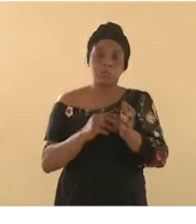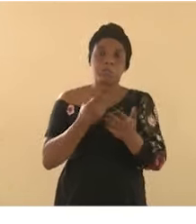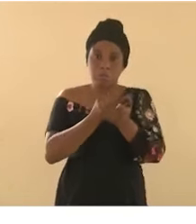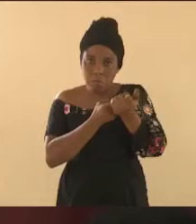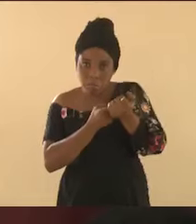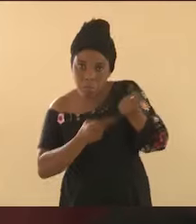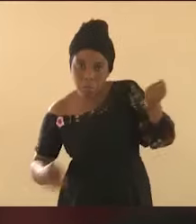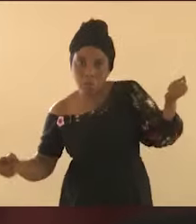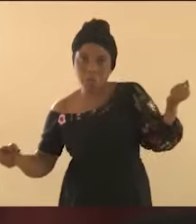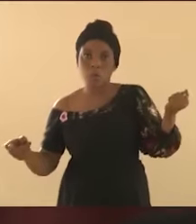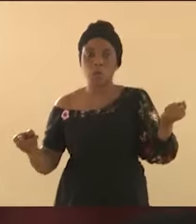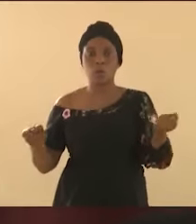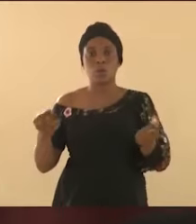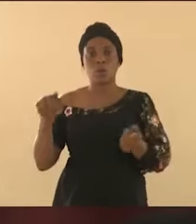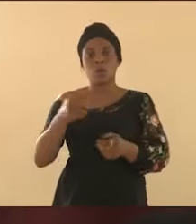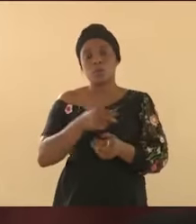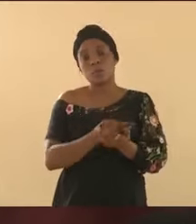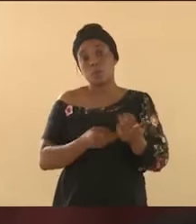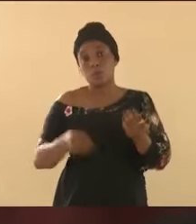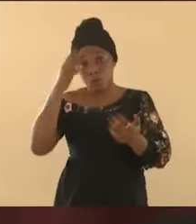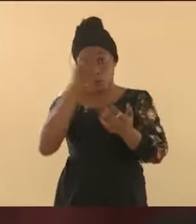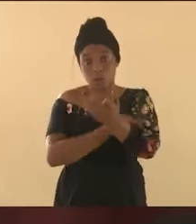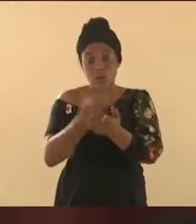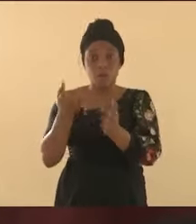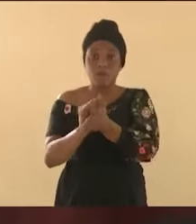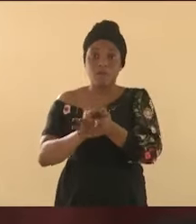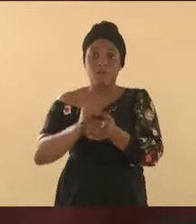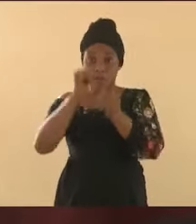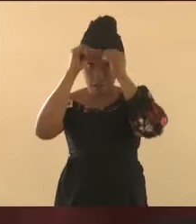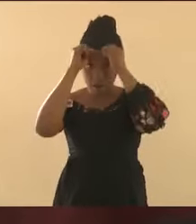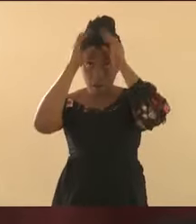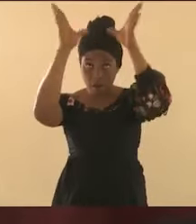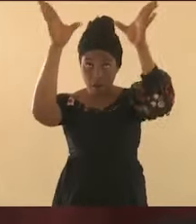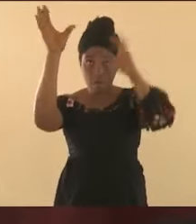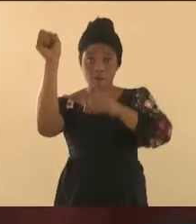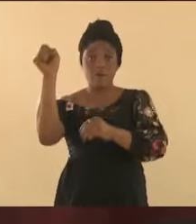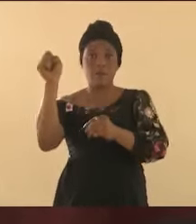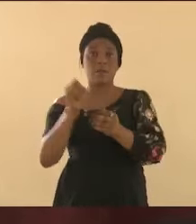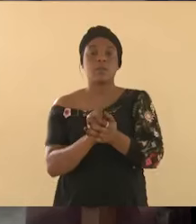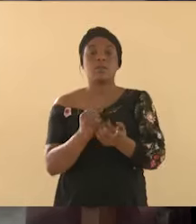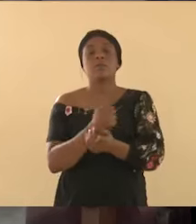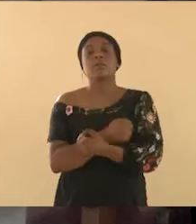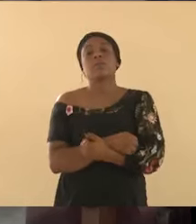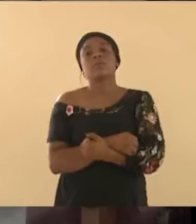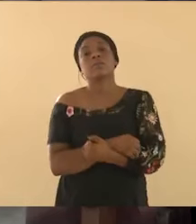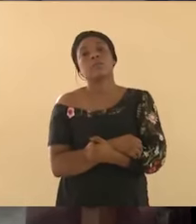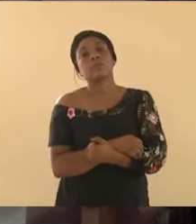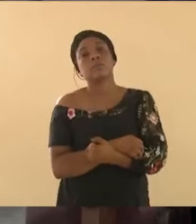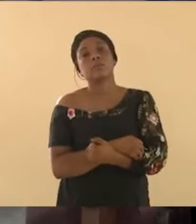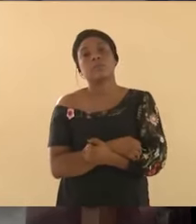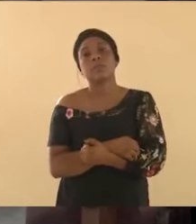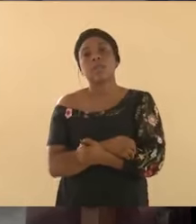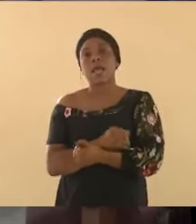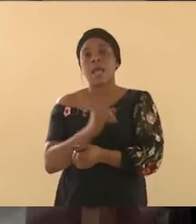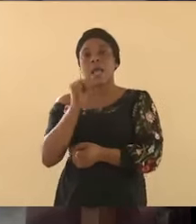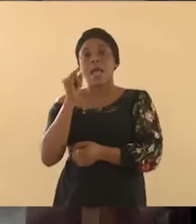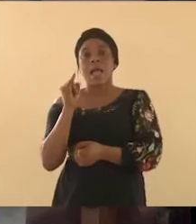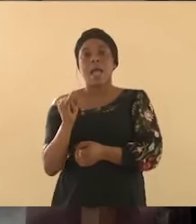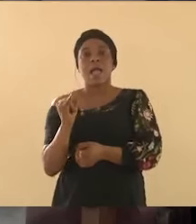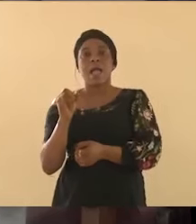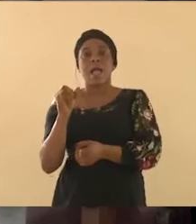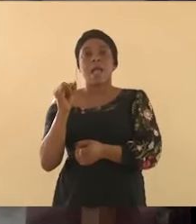and Jesus were both begotten, they were beloved sons of their fathers. Isaac and Jesus are beloved sons of their father, yes.